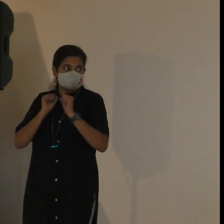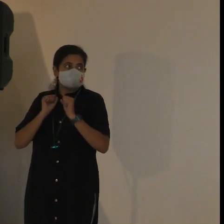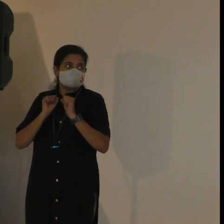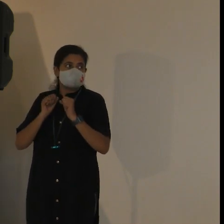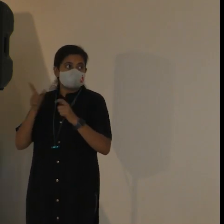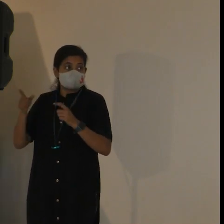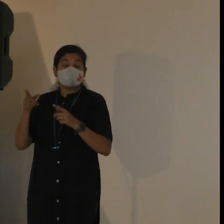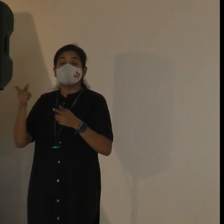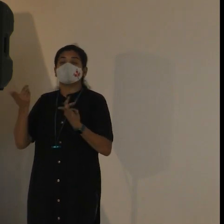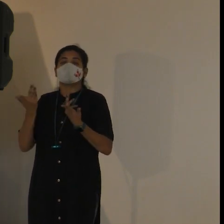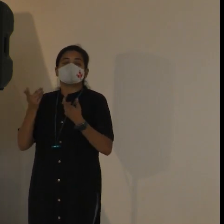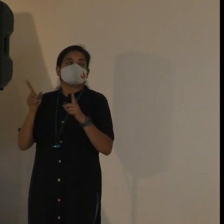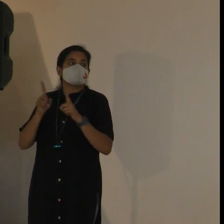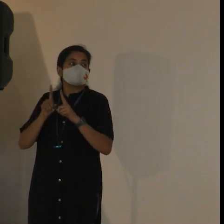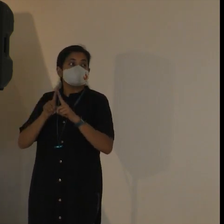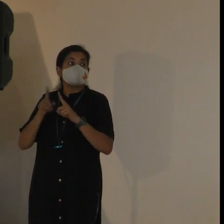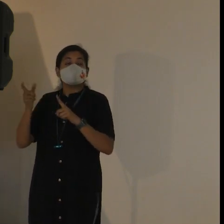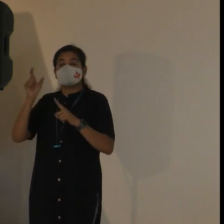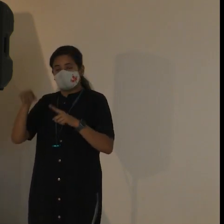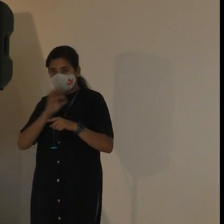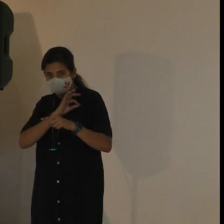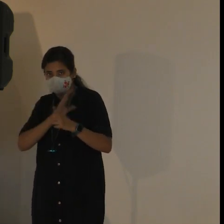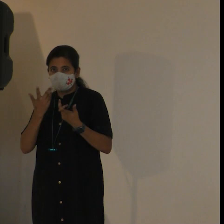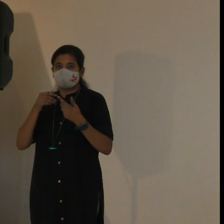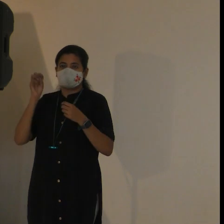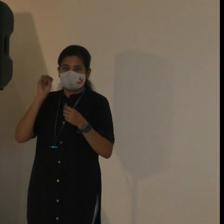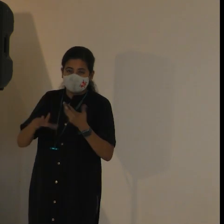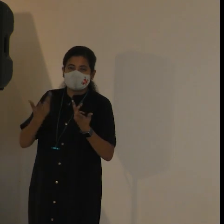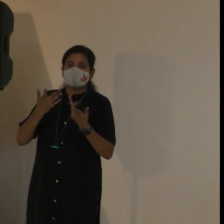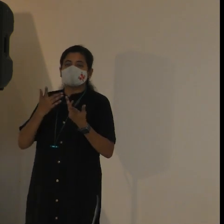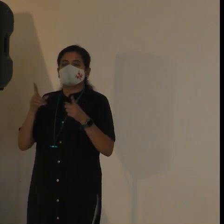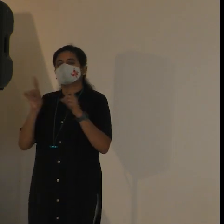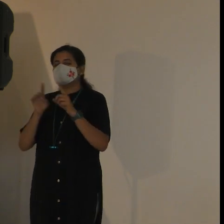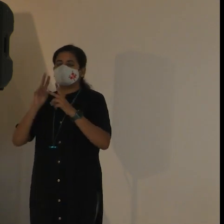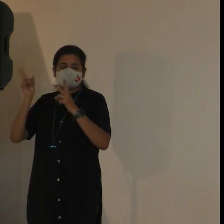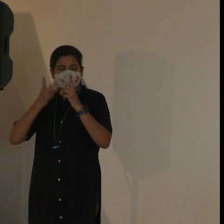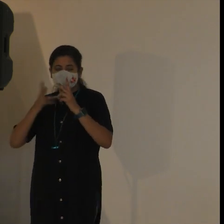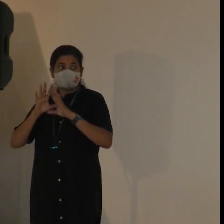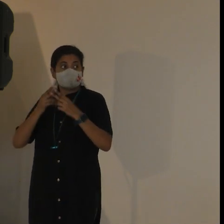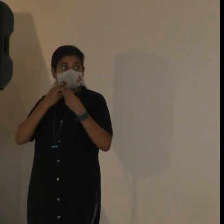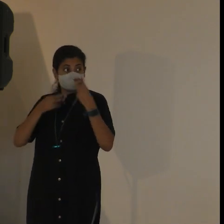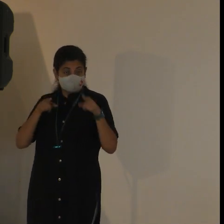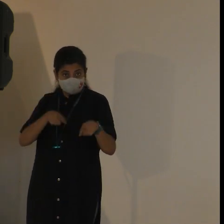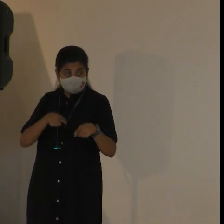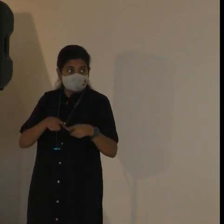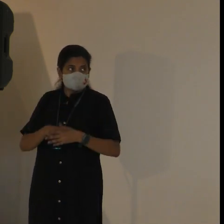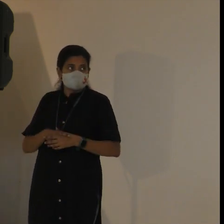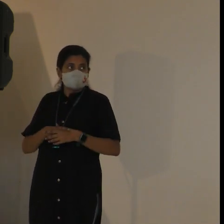vulnerabilities, you look for fear, likes and dislikes and such. So the story and the